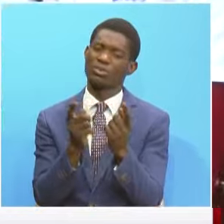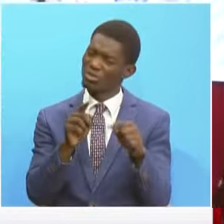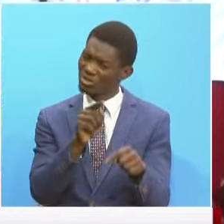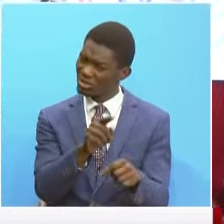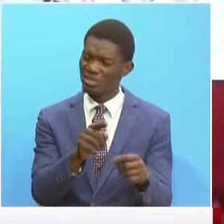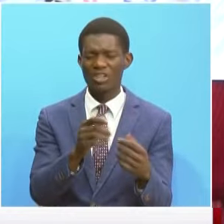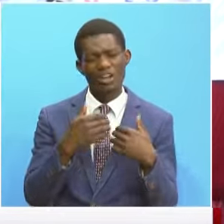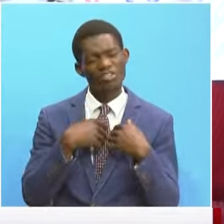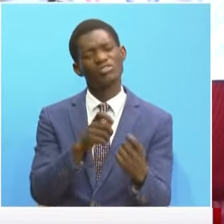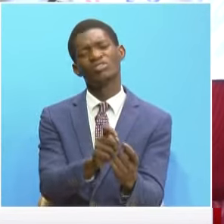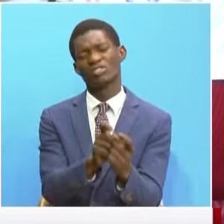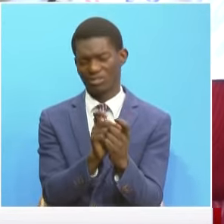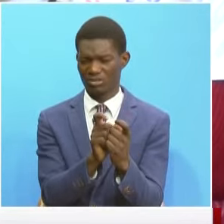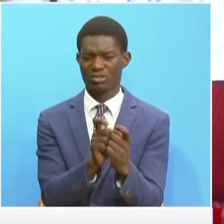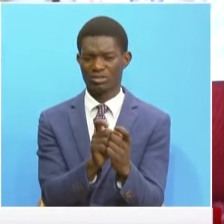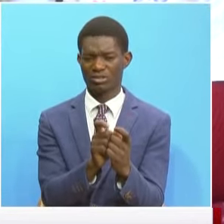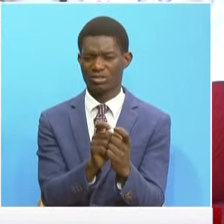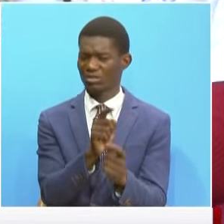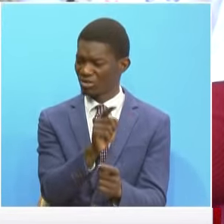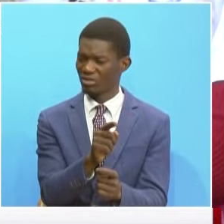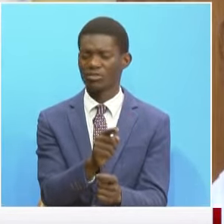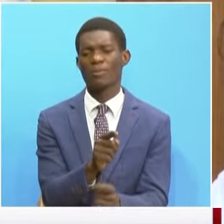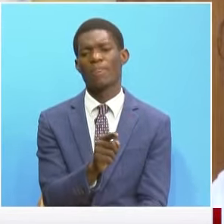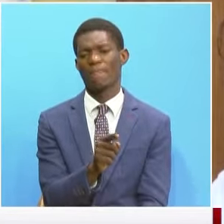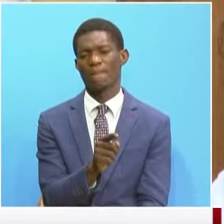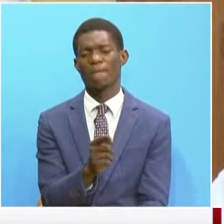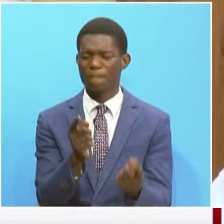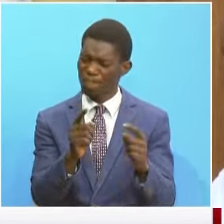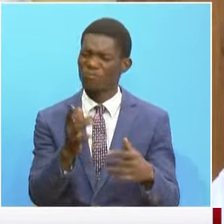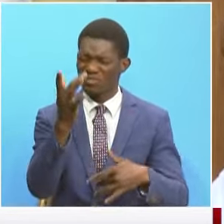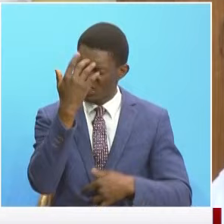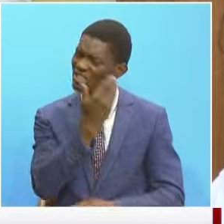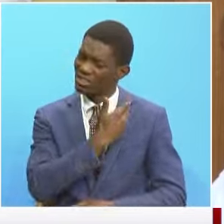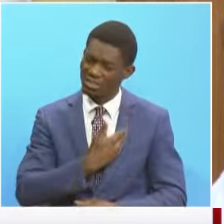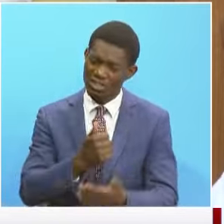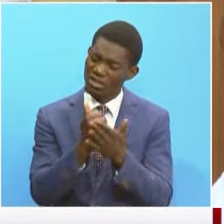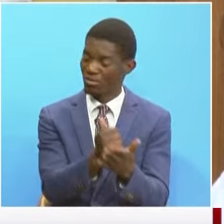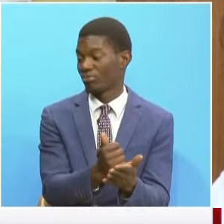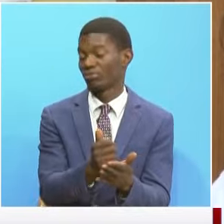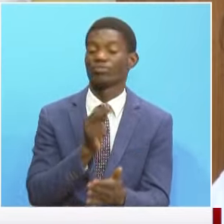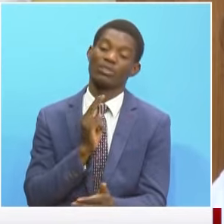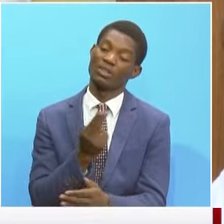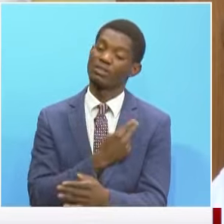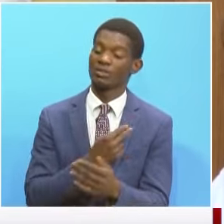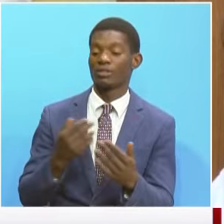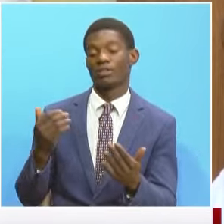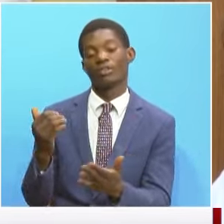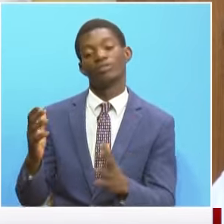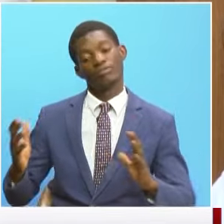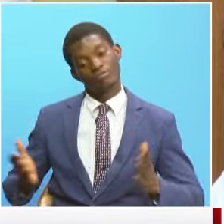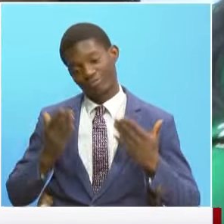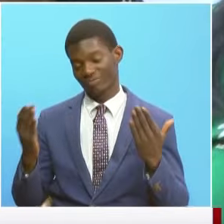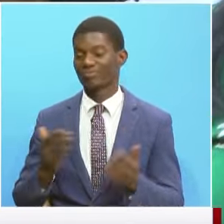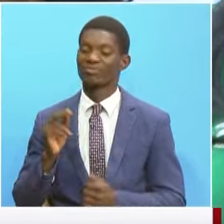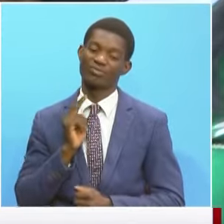you when you are down there. It really encourages us and also the relatives as well. You people